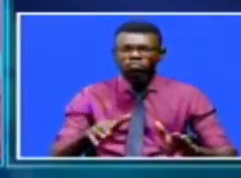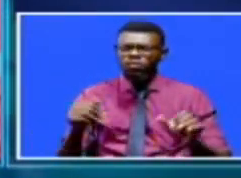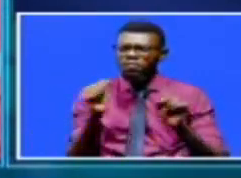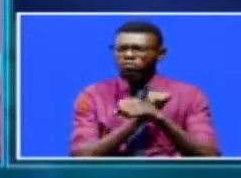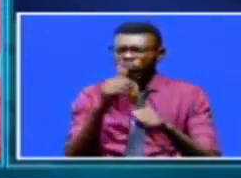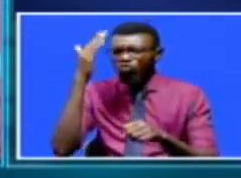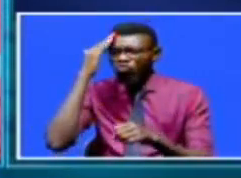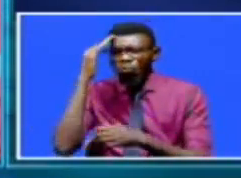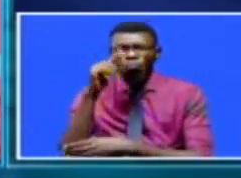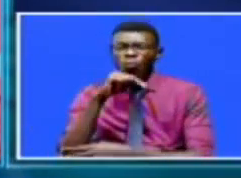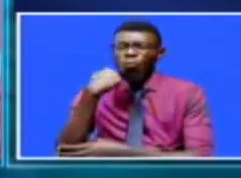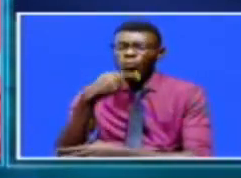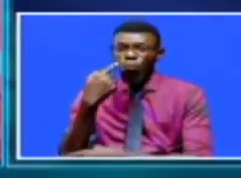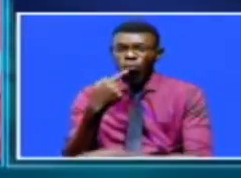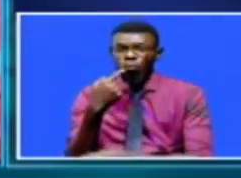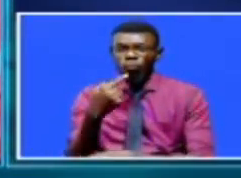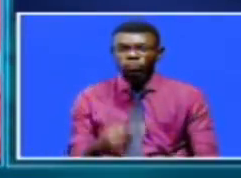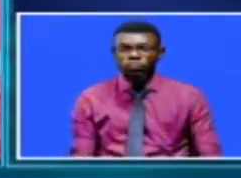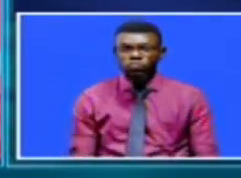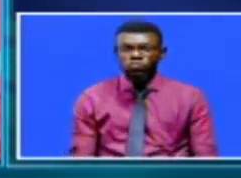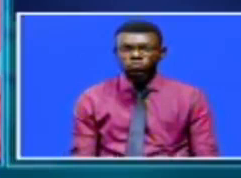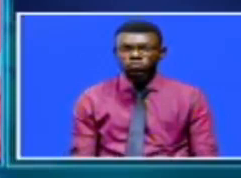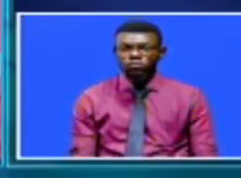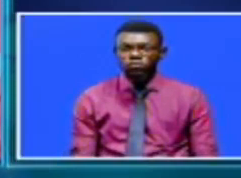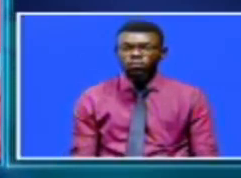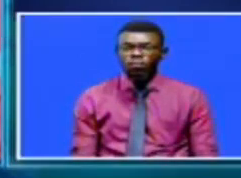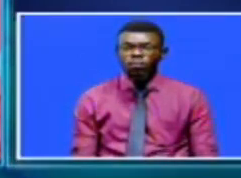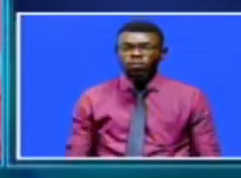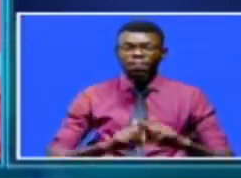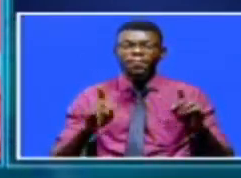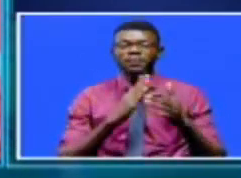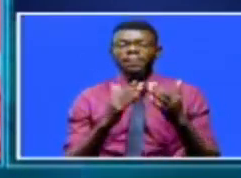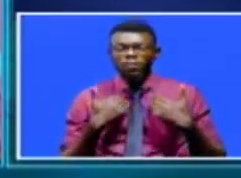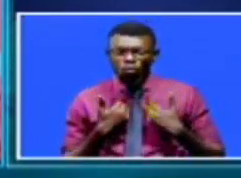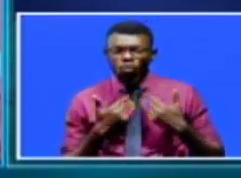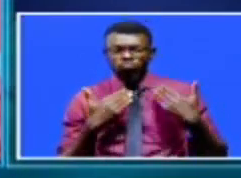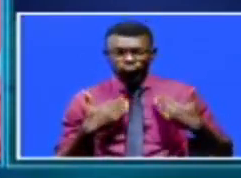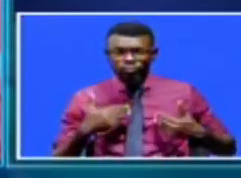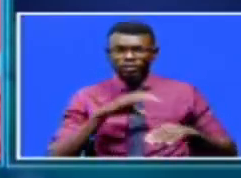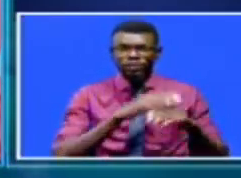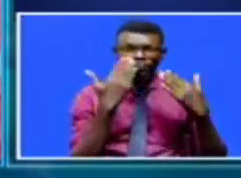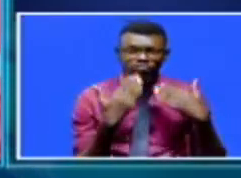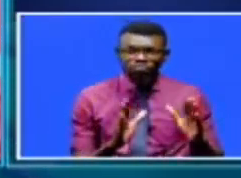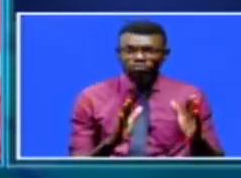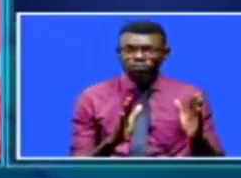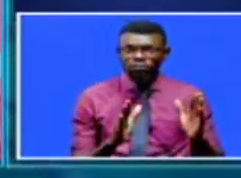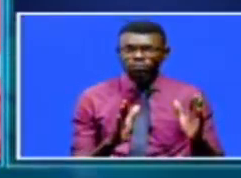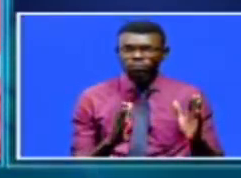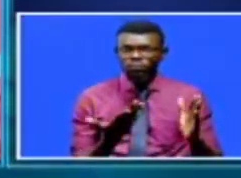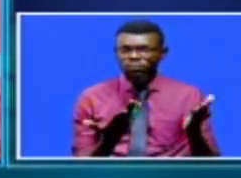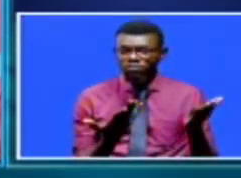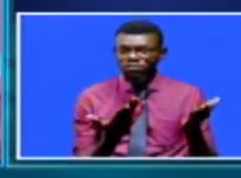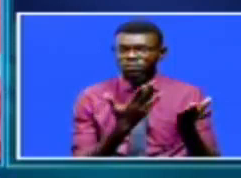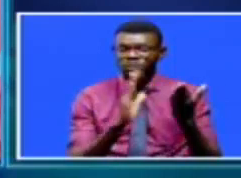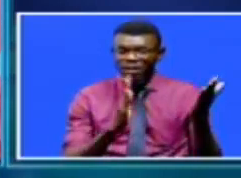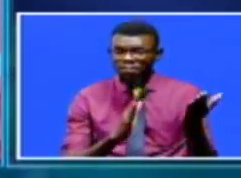kwamba yule ni mtu wetu. Hiyo ndio hali. Wale ambao tunajua na tuko na hakika kabisa ni wale maofisa wetu wawili wa usalama ambao wanajulikana.